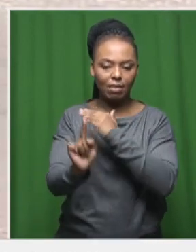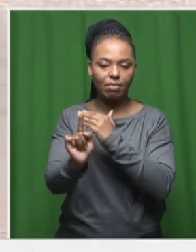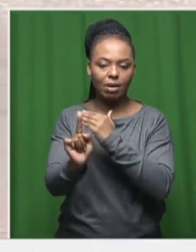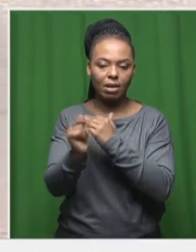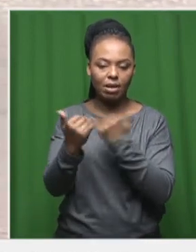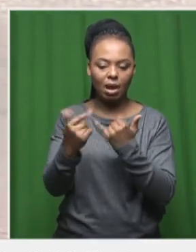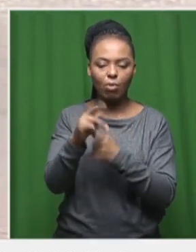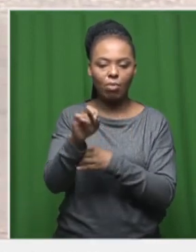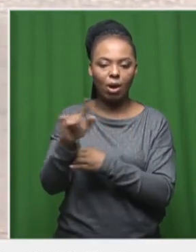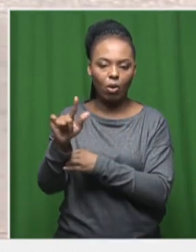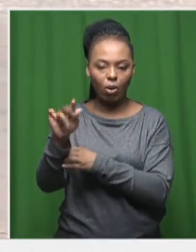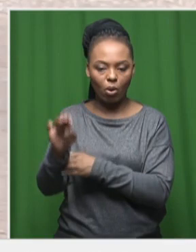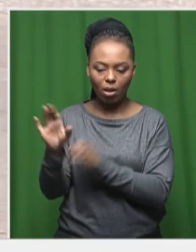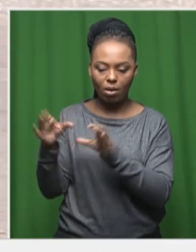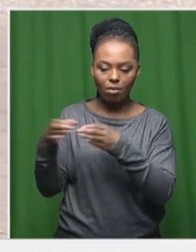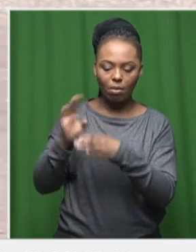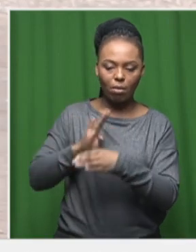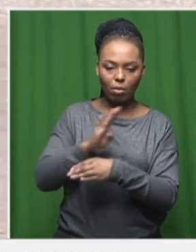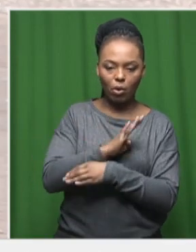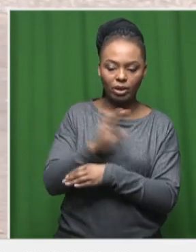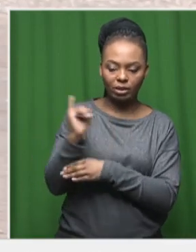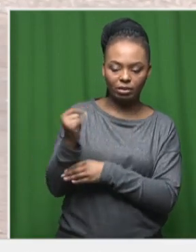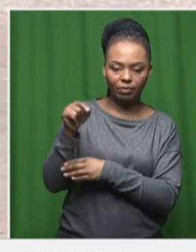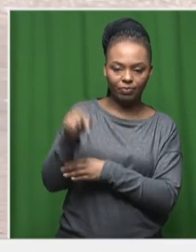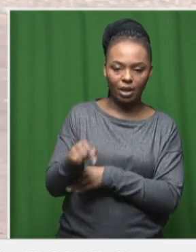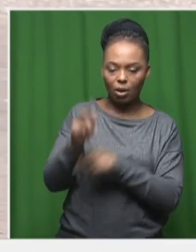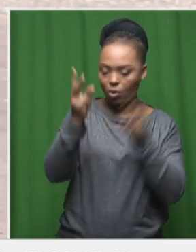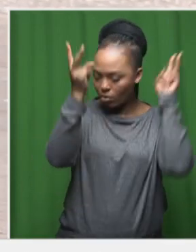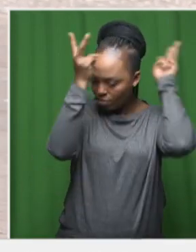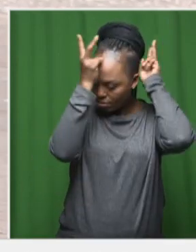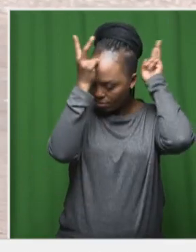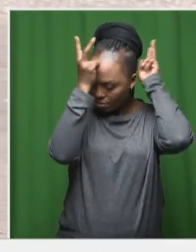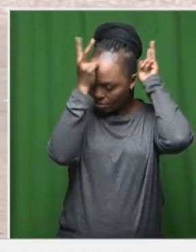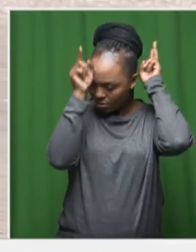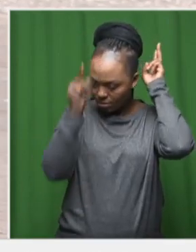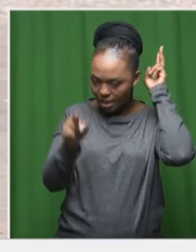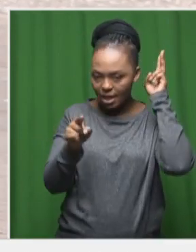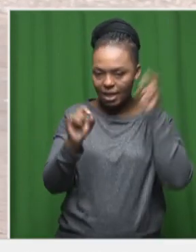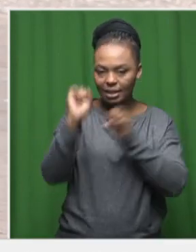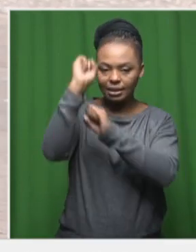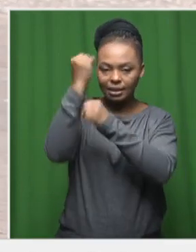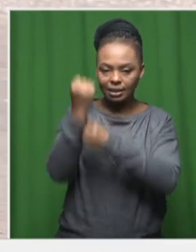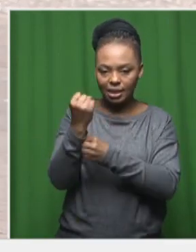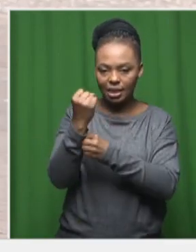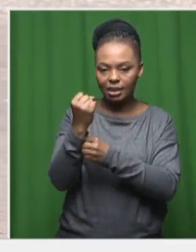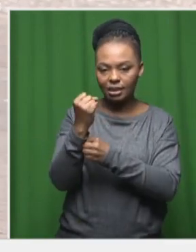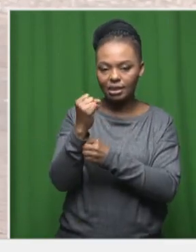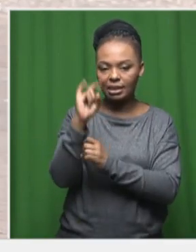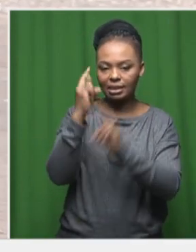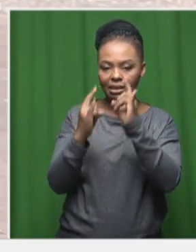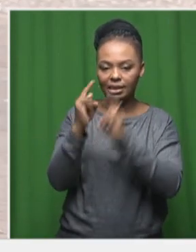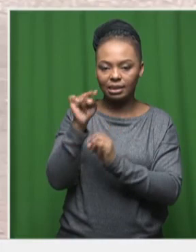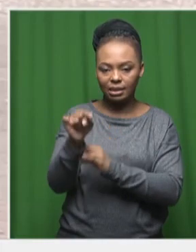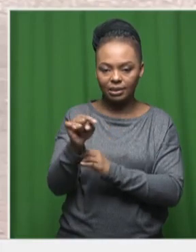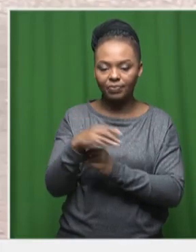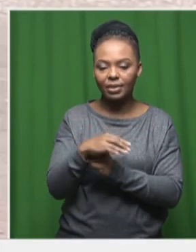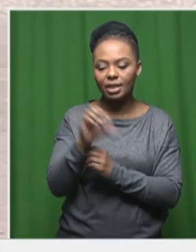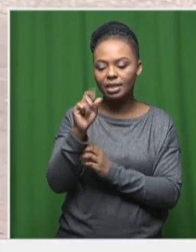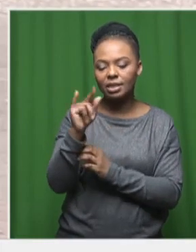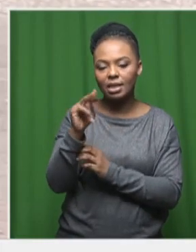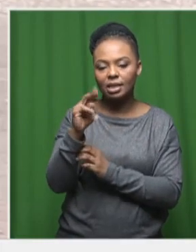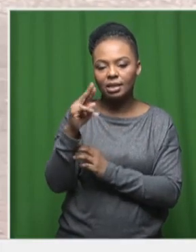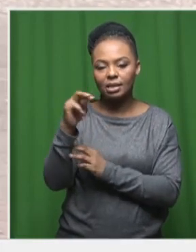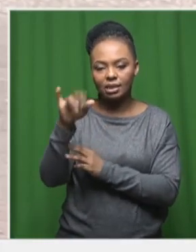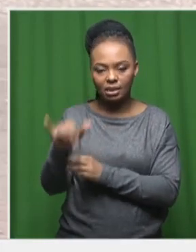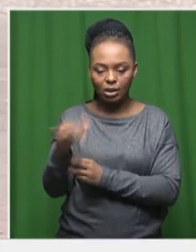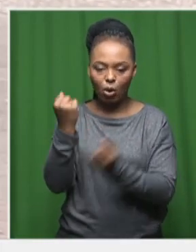board here at the Johannesburg Correctional Centre, which is known as Sun City, right here behind me at 9 o'clock